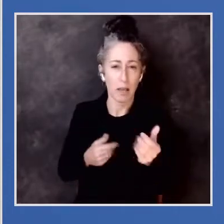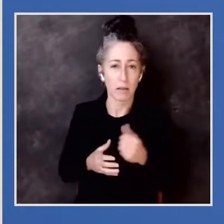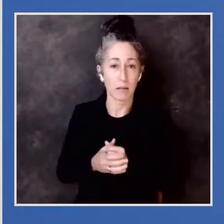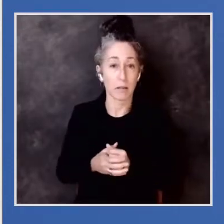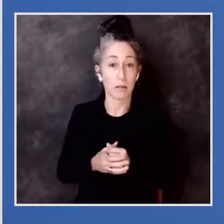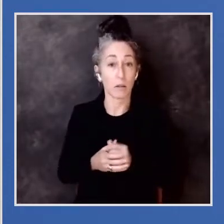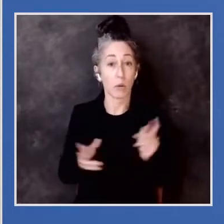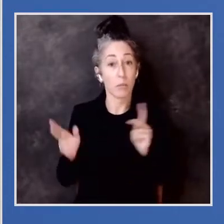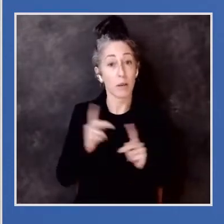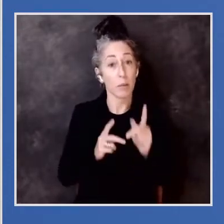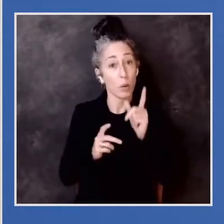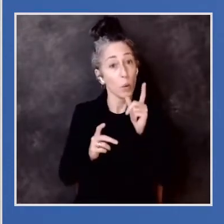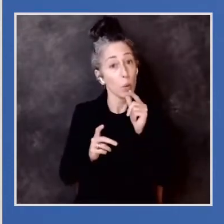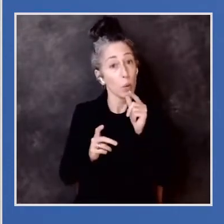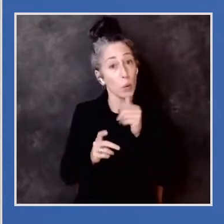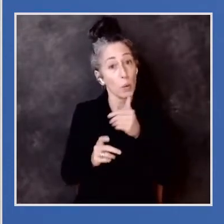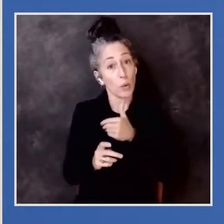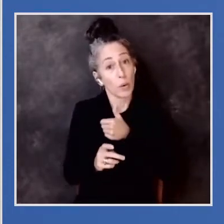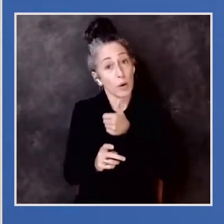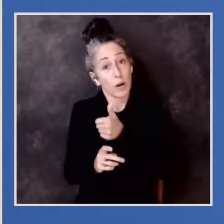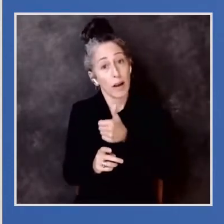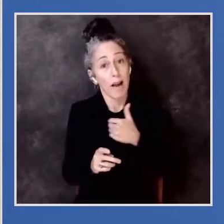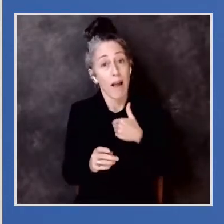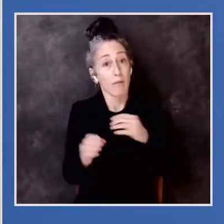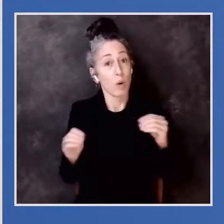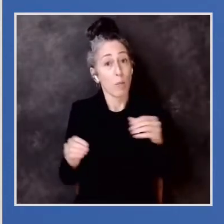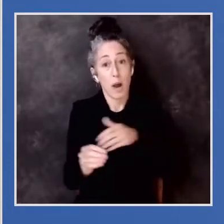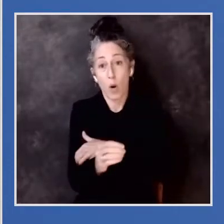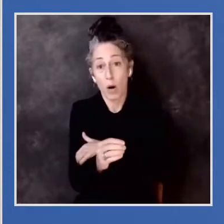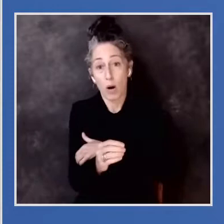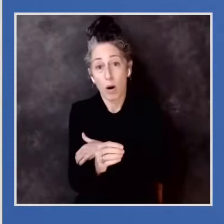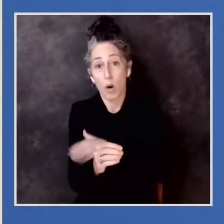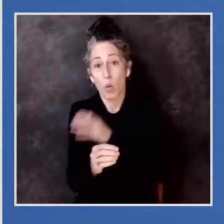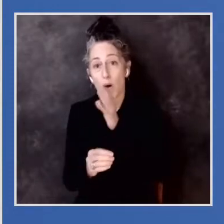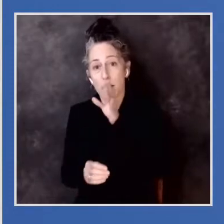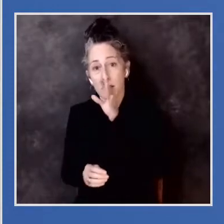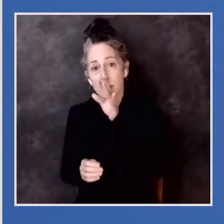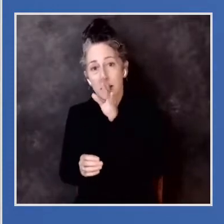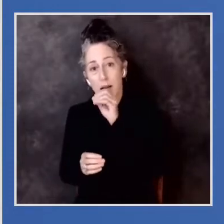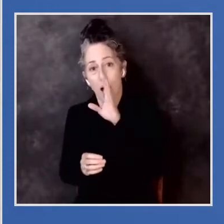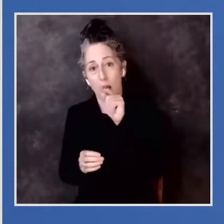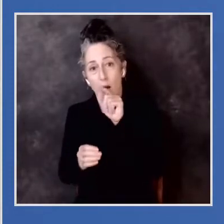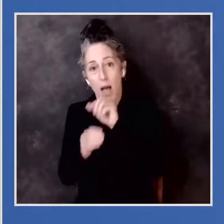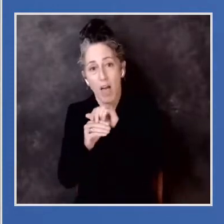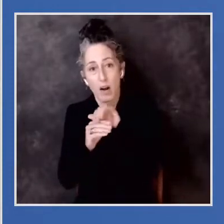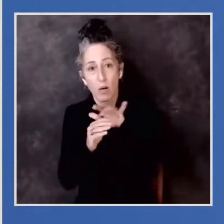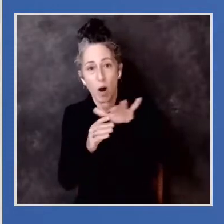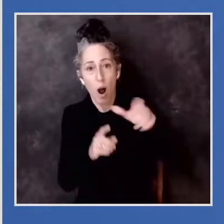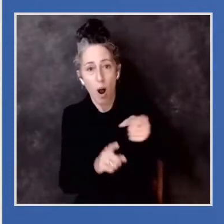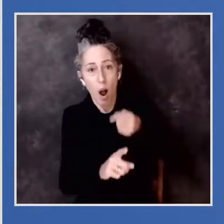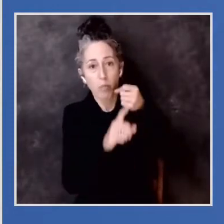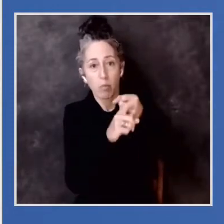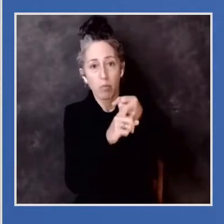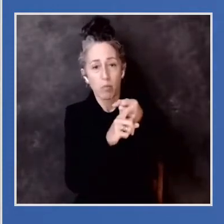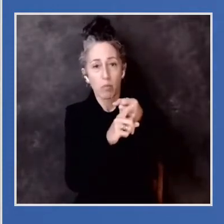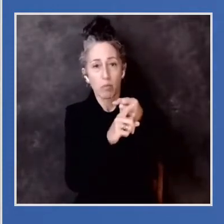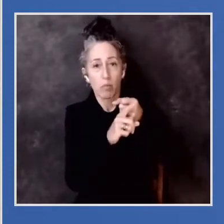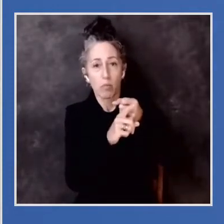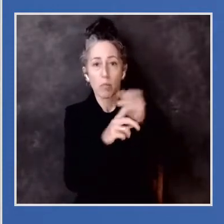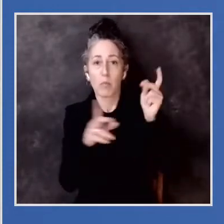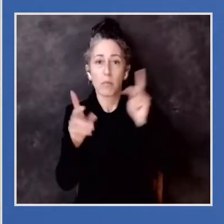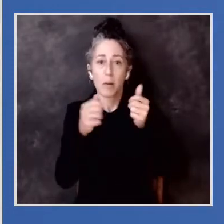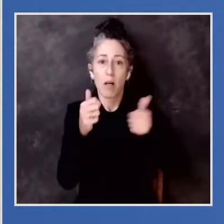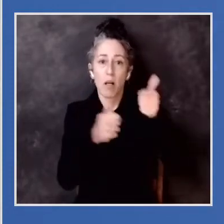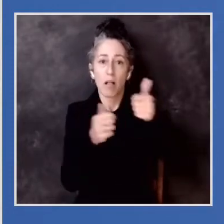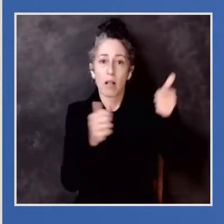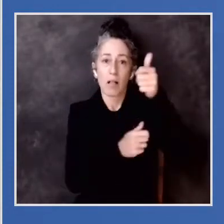powerless reach the ears of the powerful. When those whose names we'll never know, but